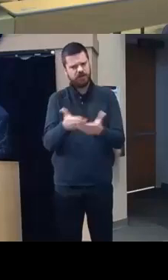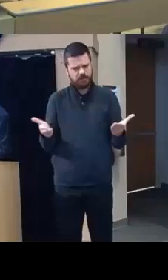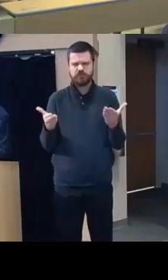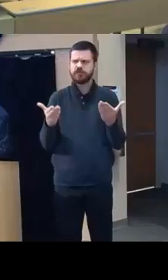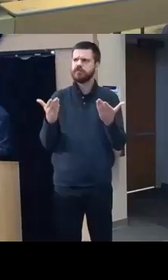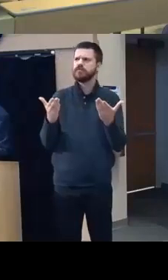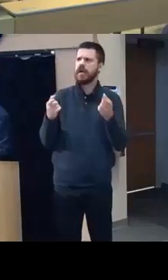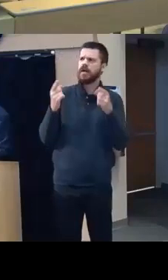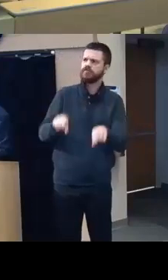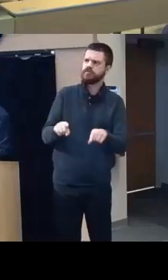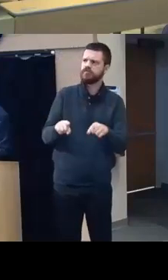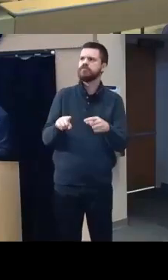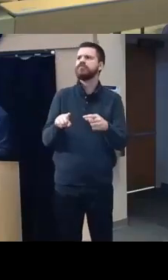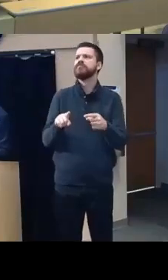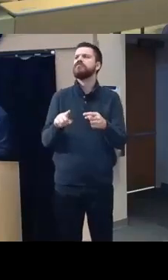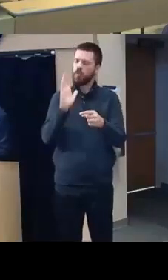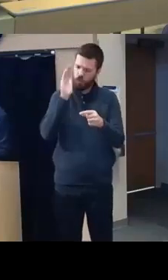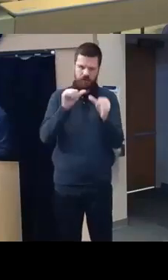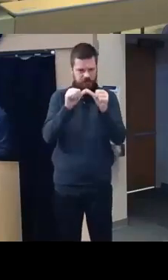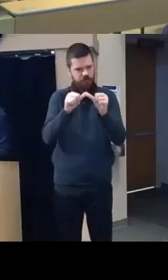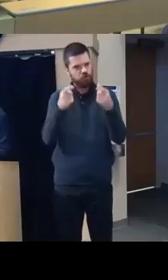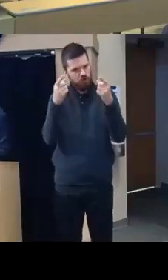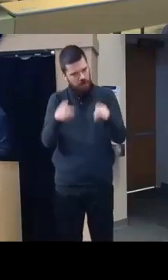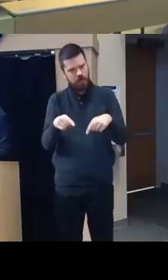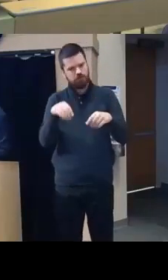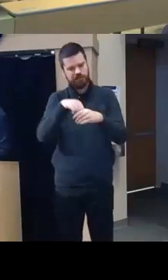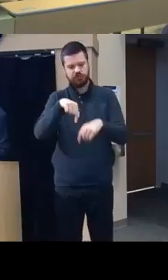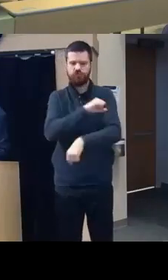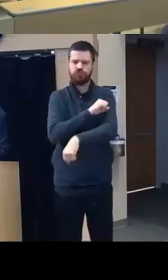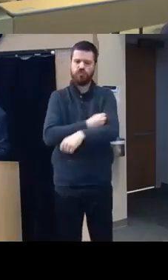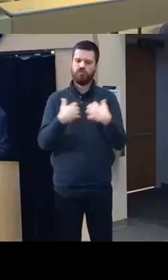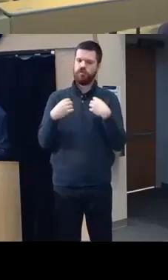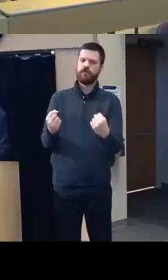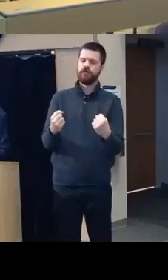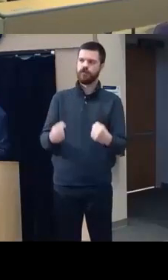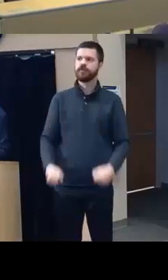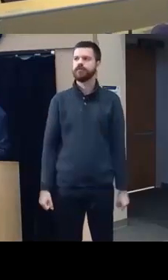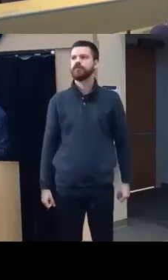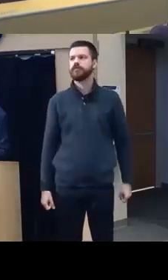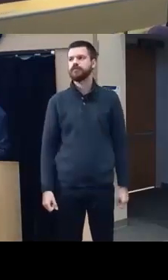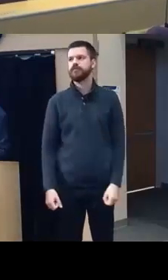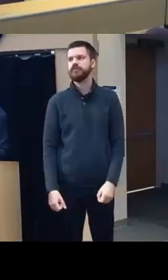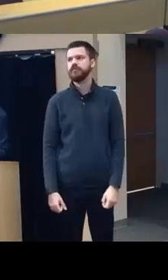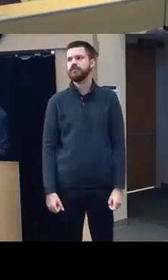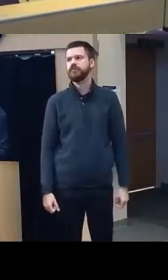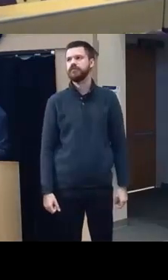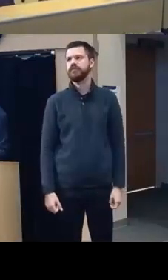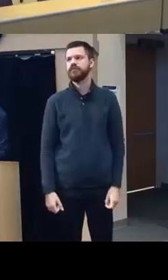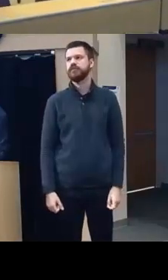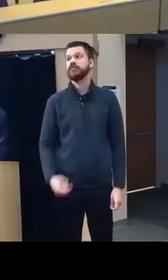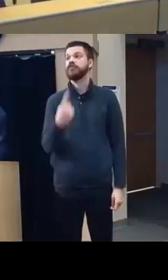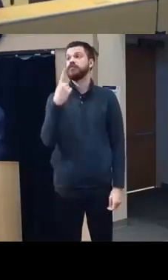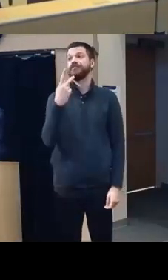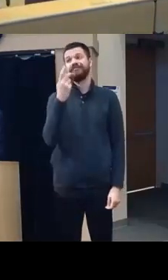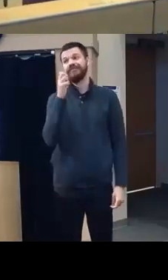happened and continue and will continue to happen in strong recovery. But I think one of the key ones is the role